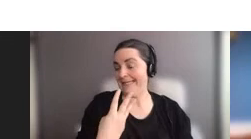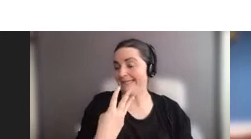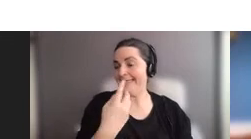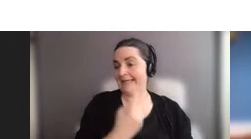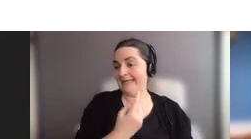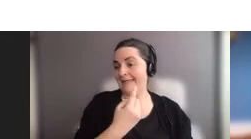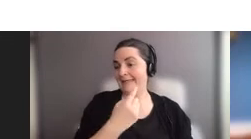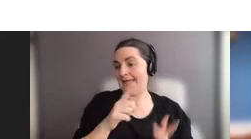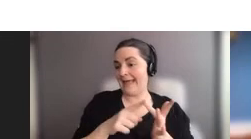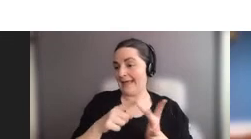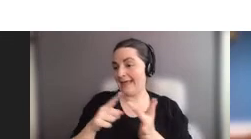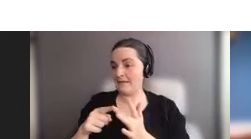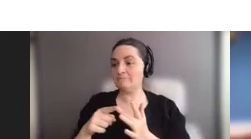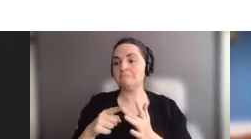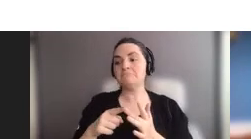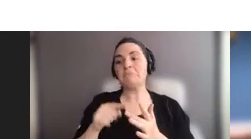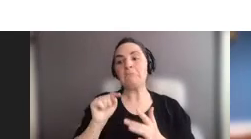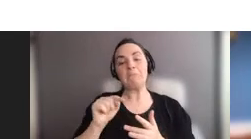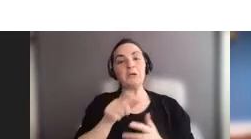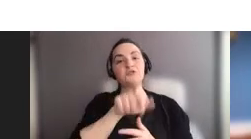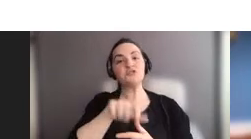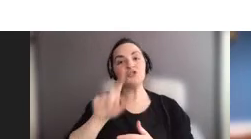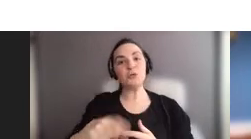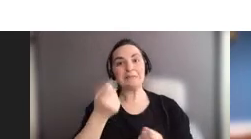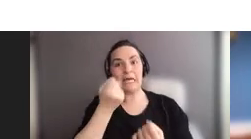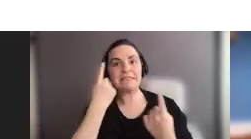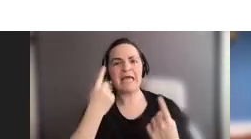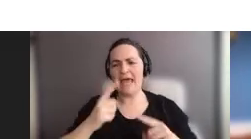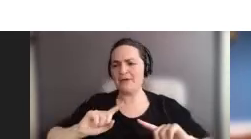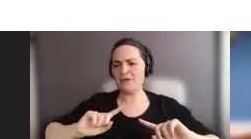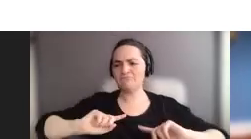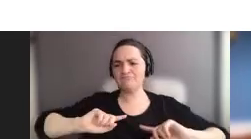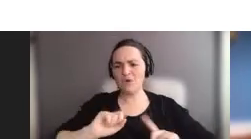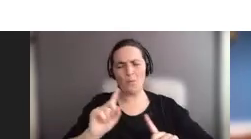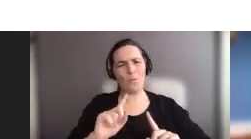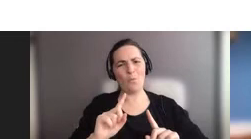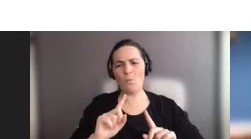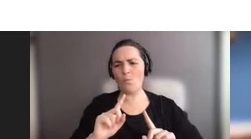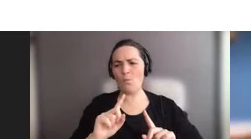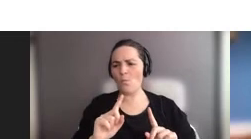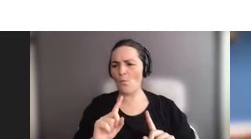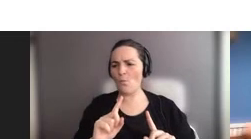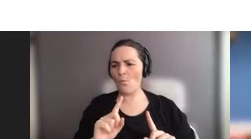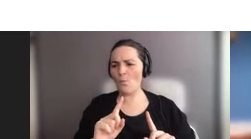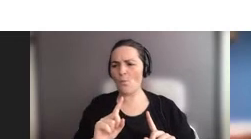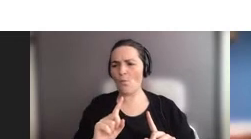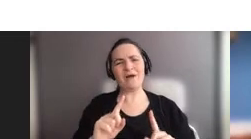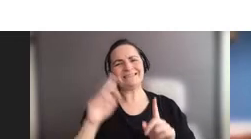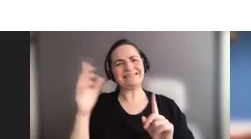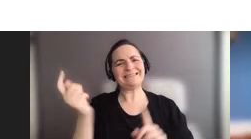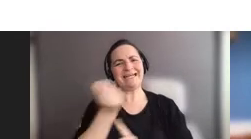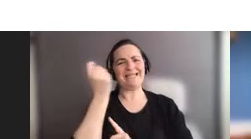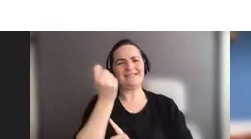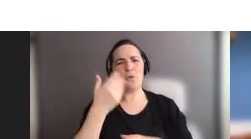that applies not only to what happens in primary schools and secondary schools and further education colleges, but it applies